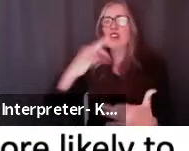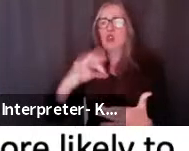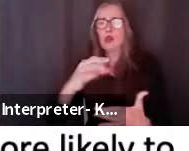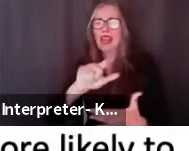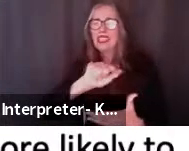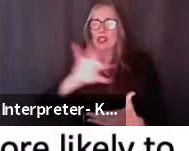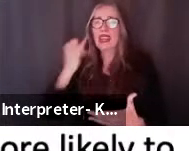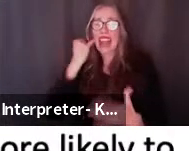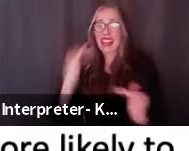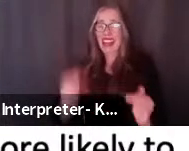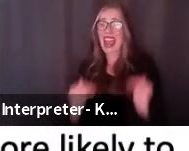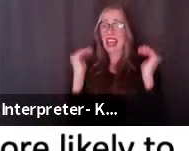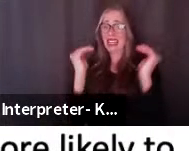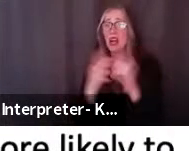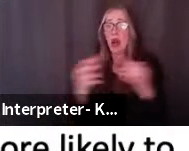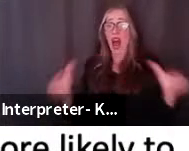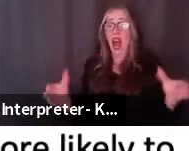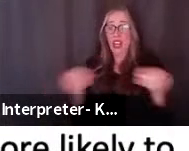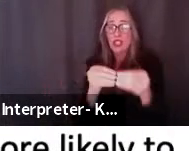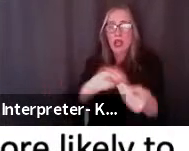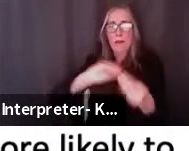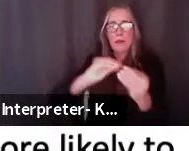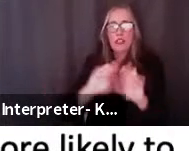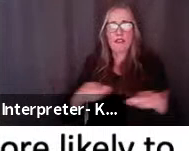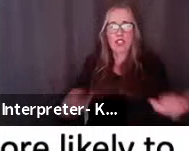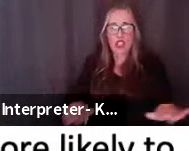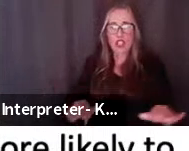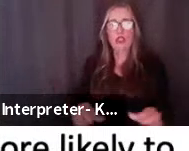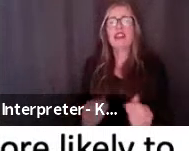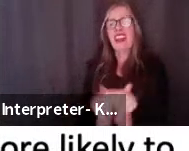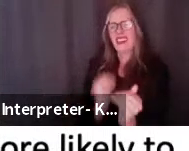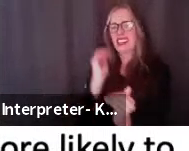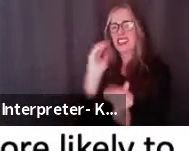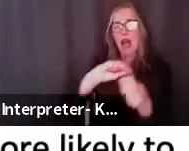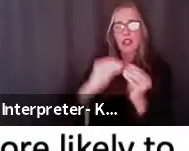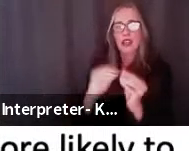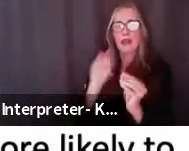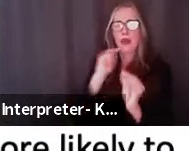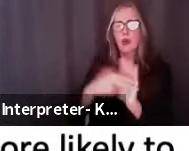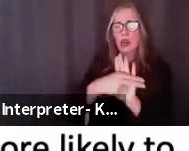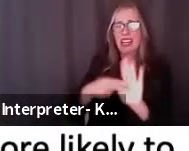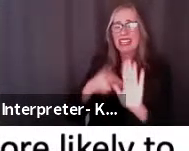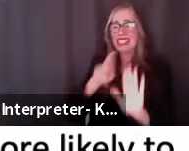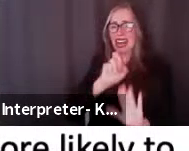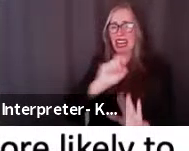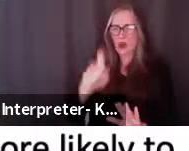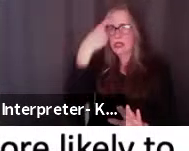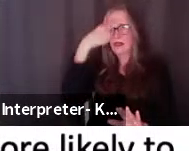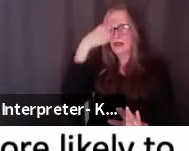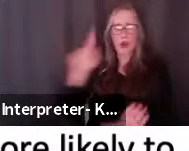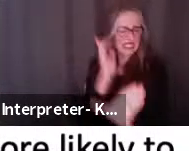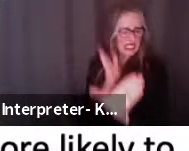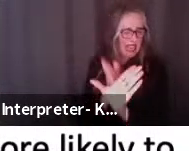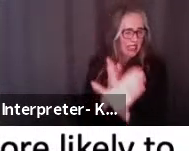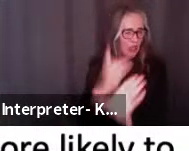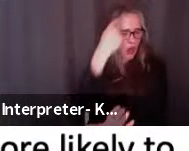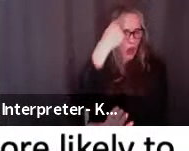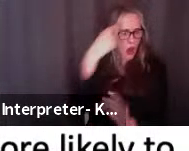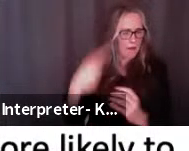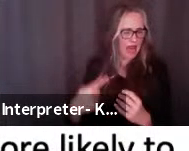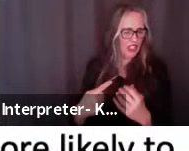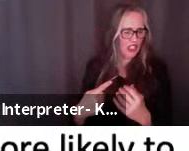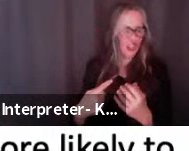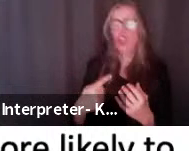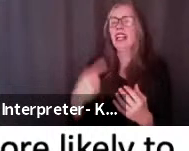children a higher proportion of asian nativity patients were diagnosed with psychiatric or mental illness conversely